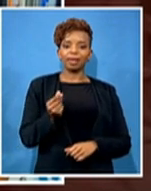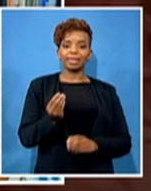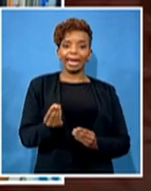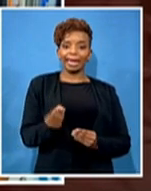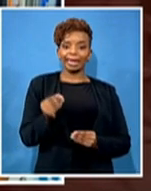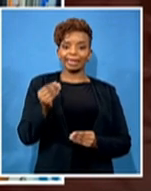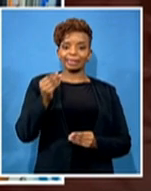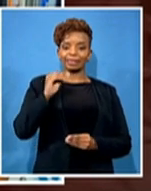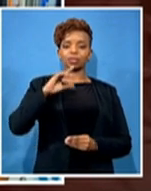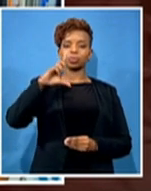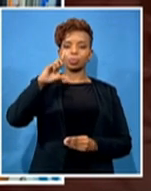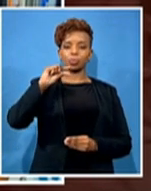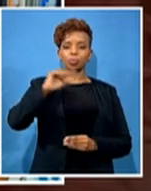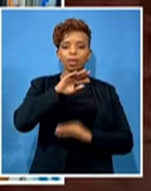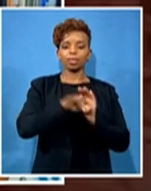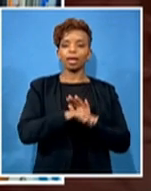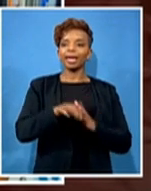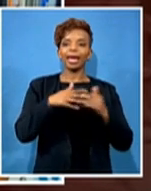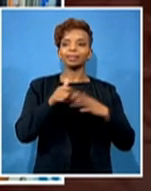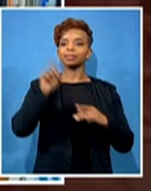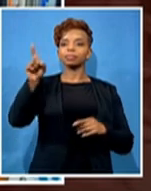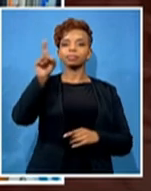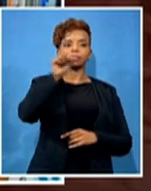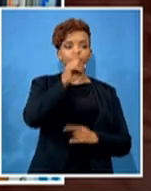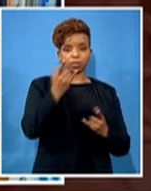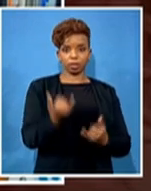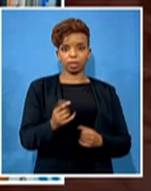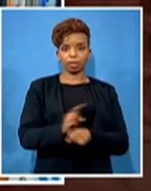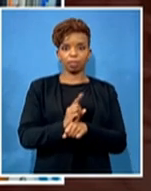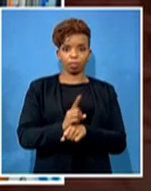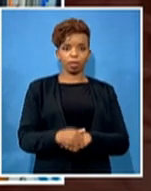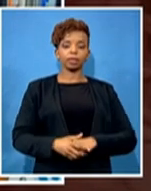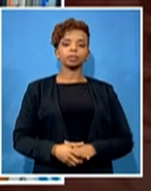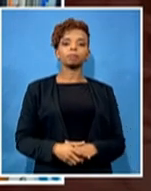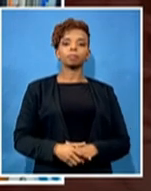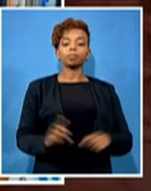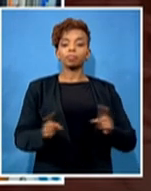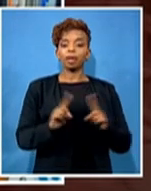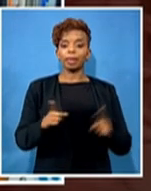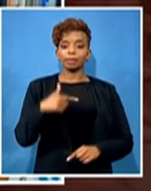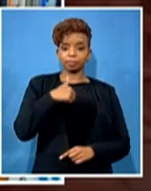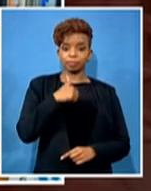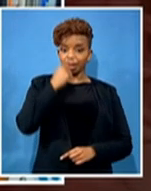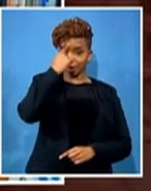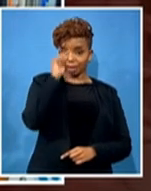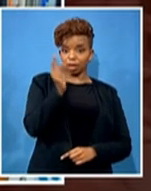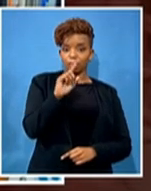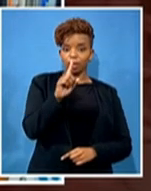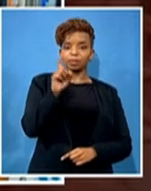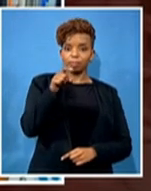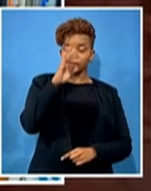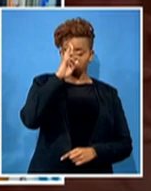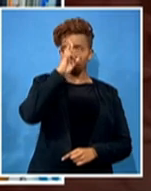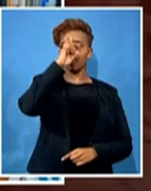And I think we should remember that part of your interest payment or part of your repayment is your interest. Yeah. So